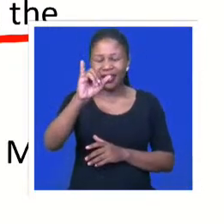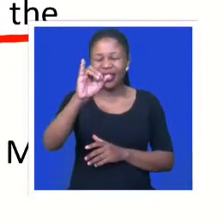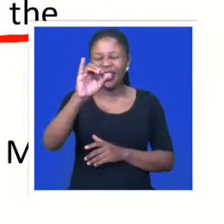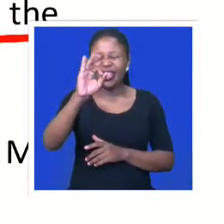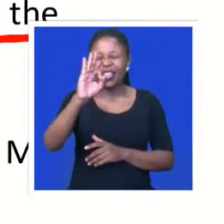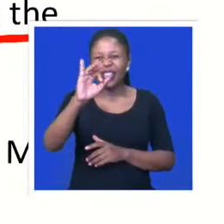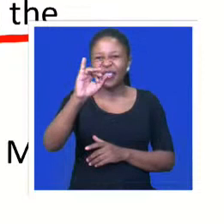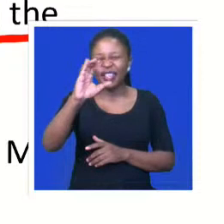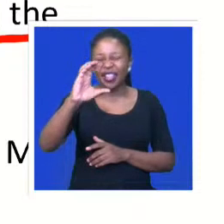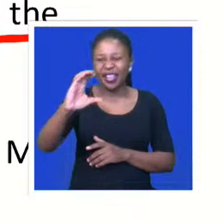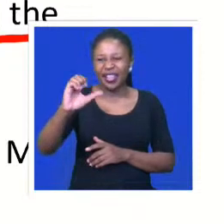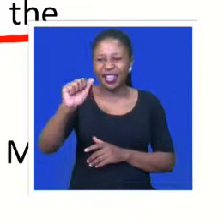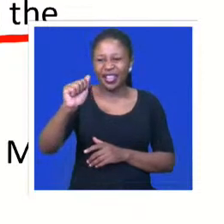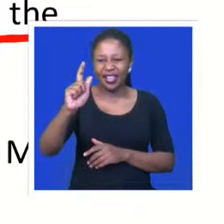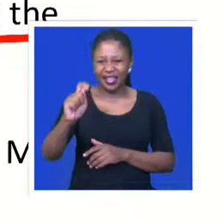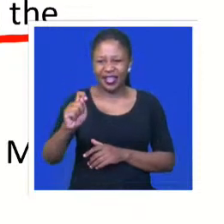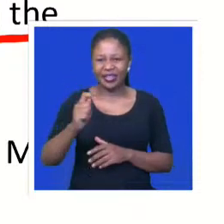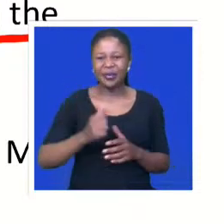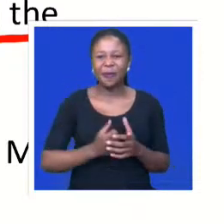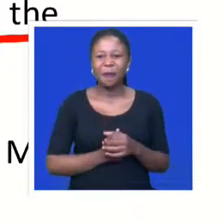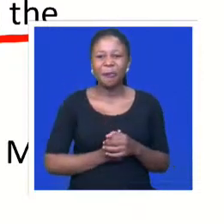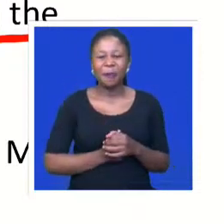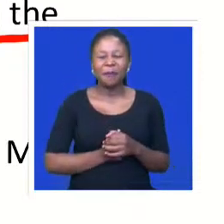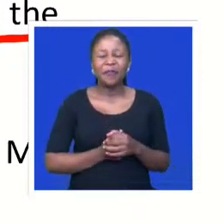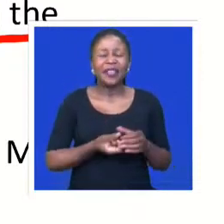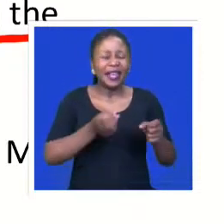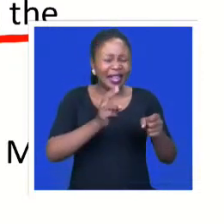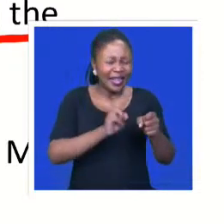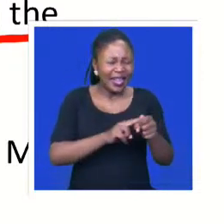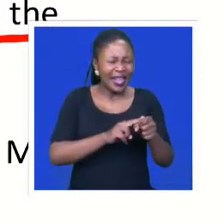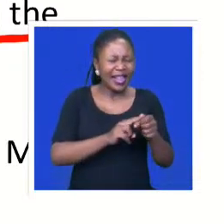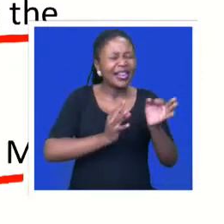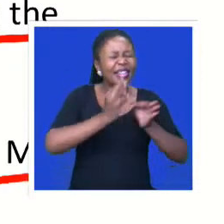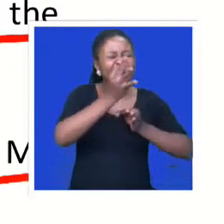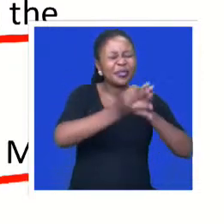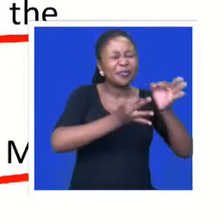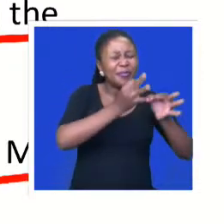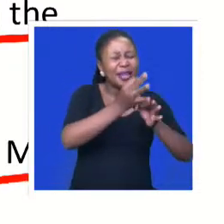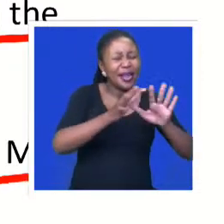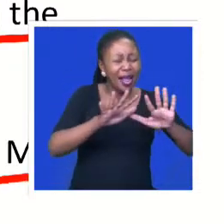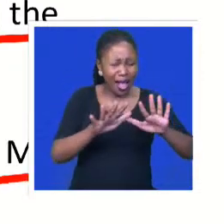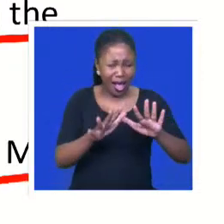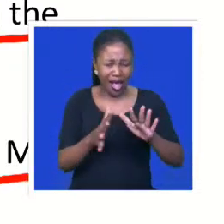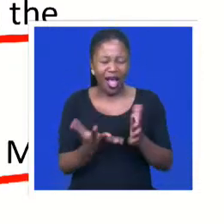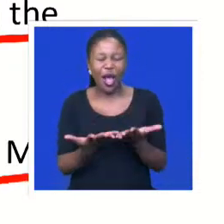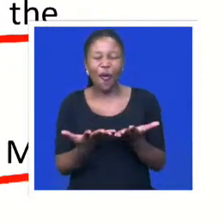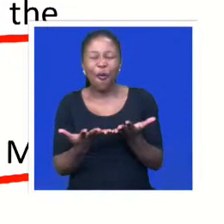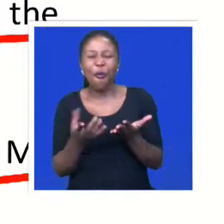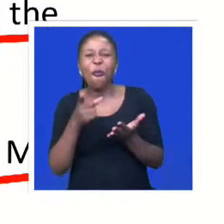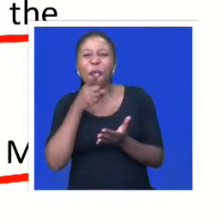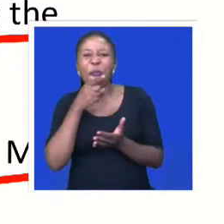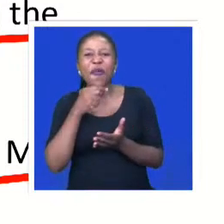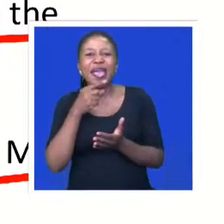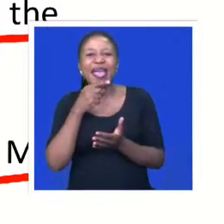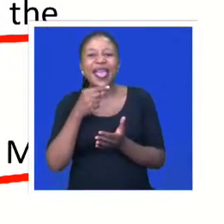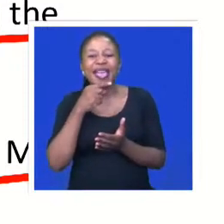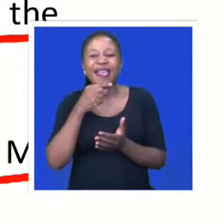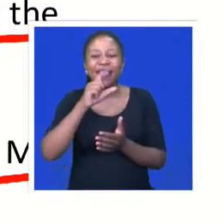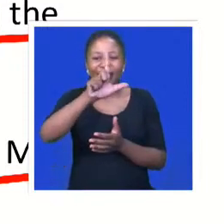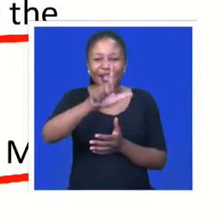then explain how Luke's characteristics are revealed in Mary's visit and